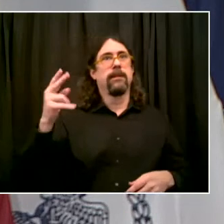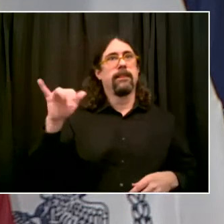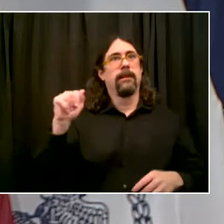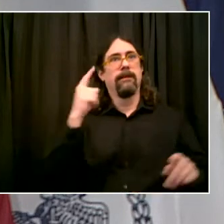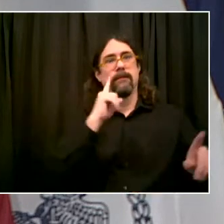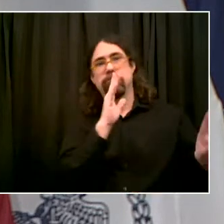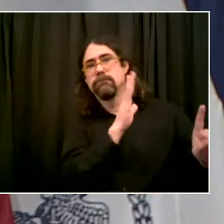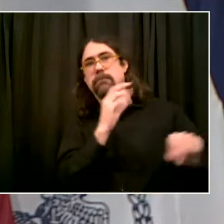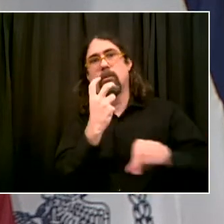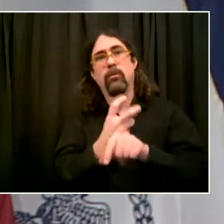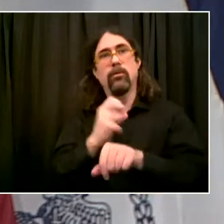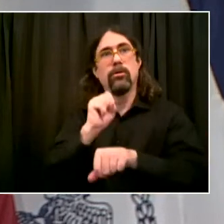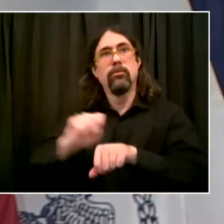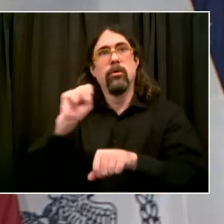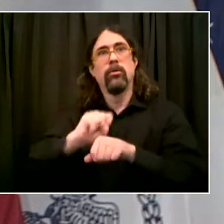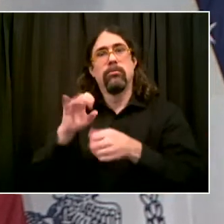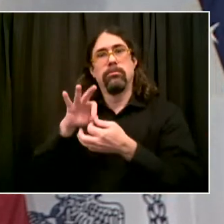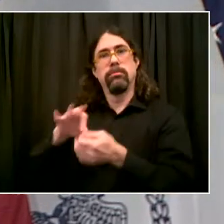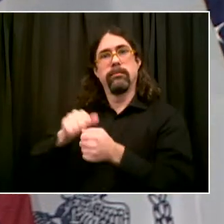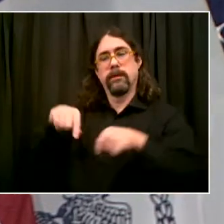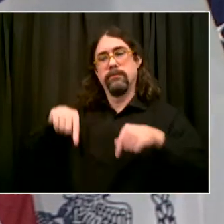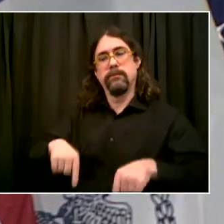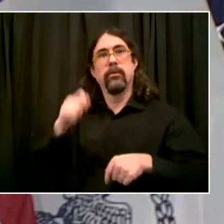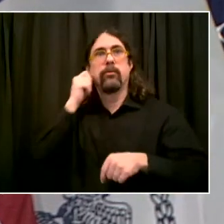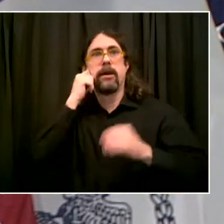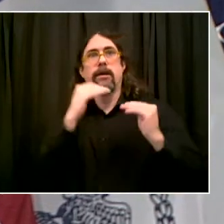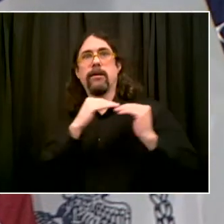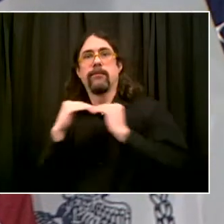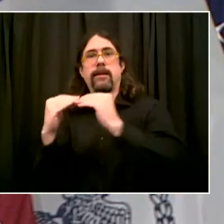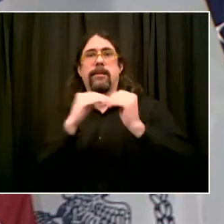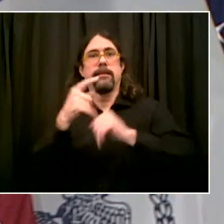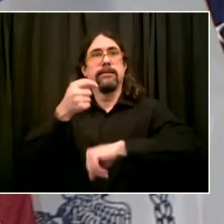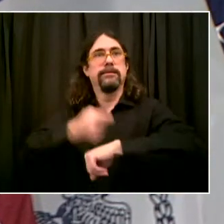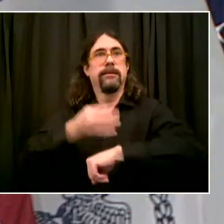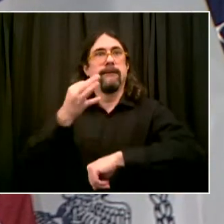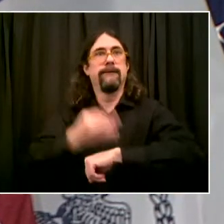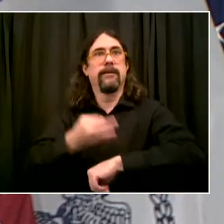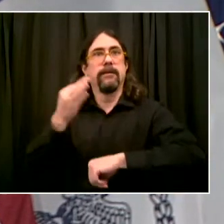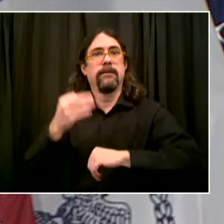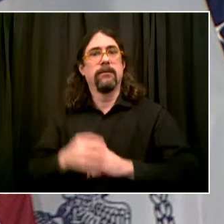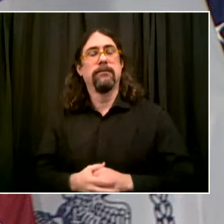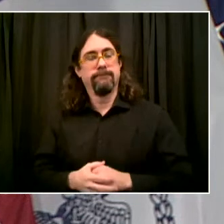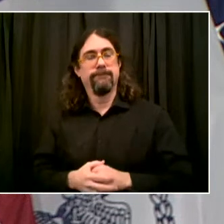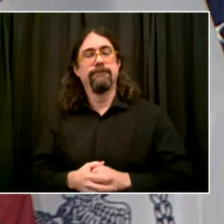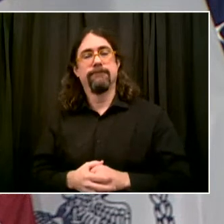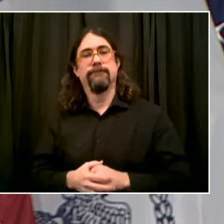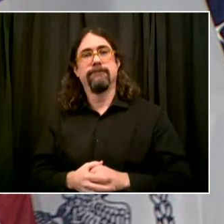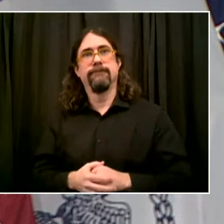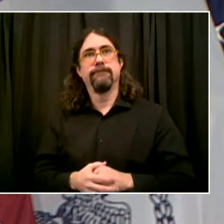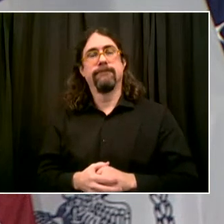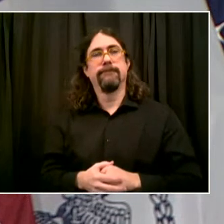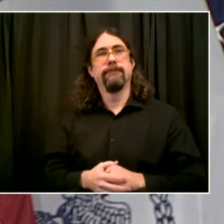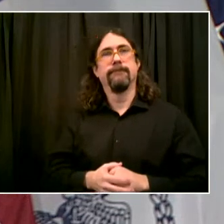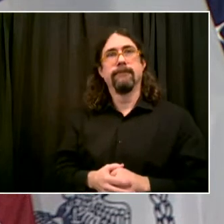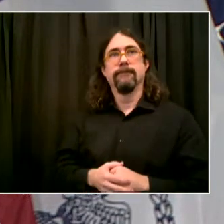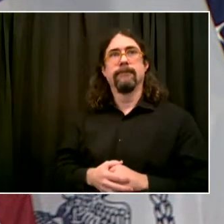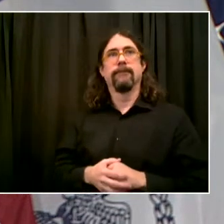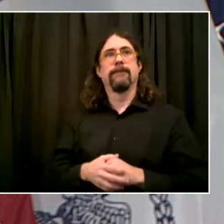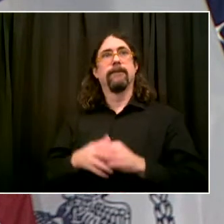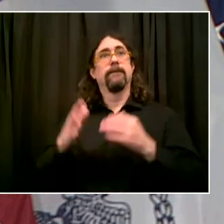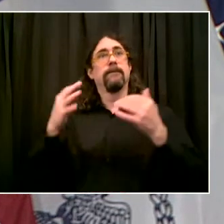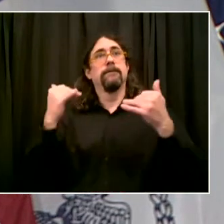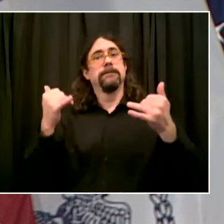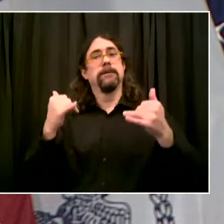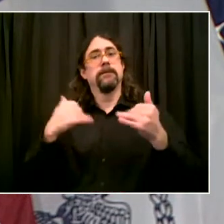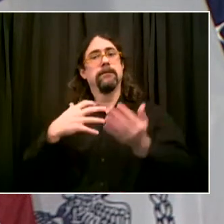equity. We're now putting up on the Department of Health website, again, this is the broad data for the